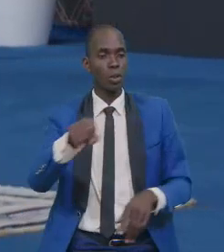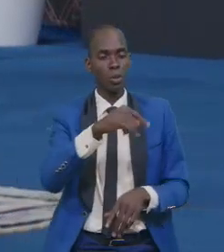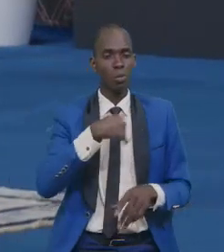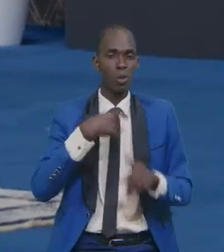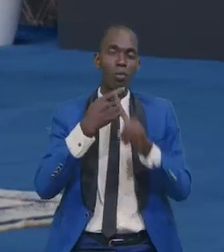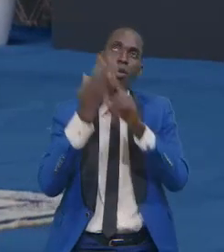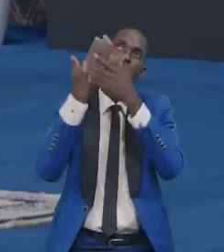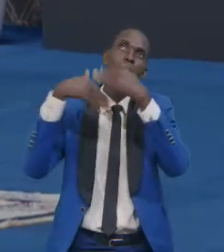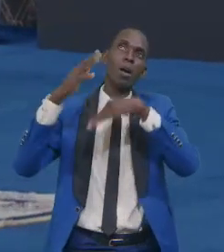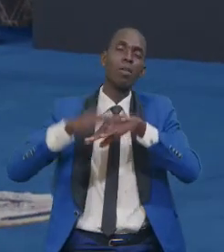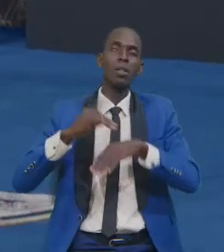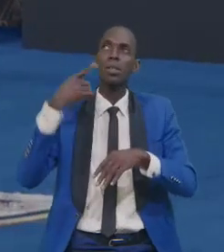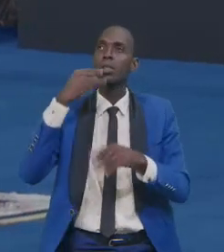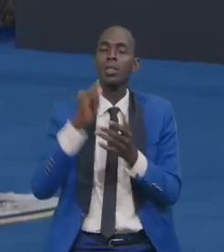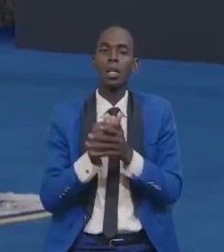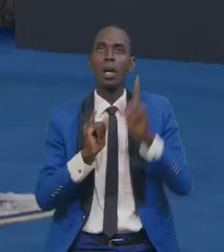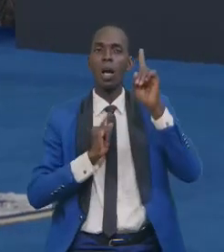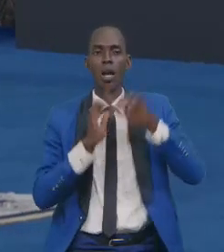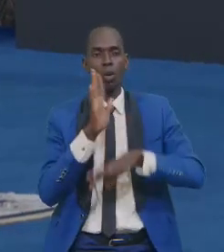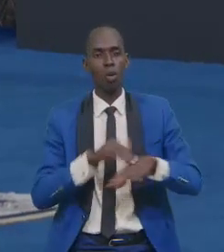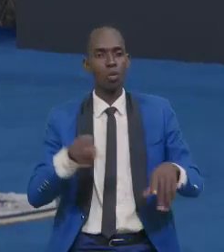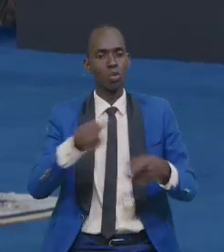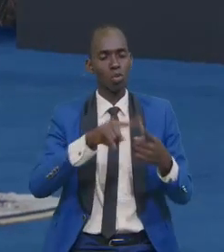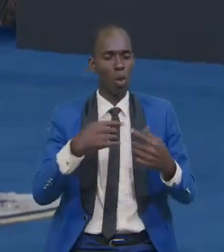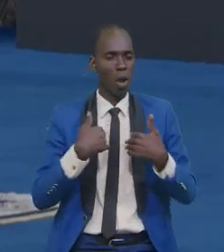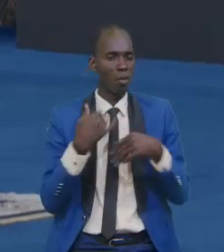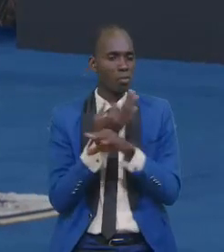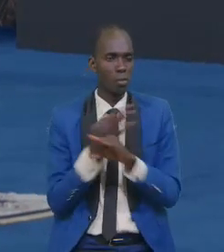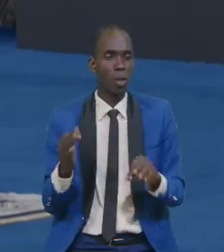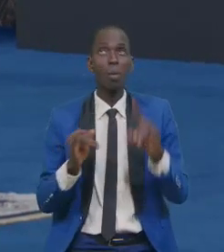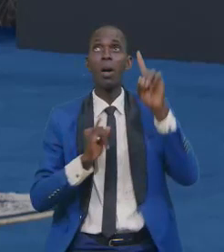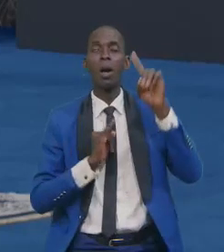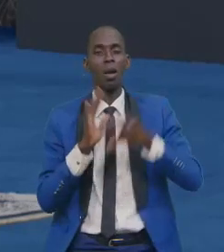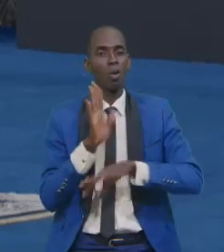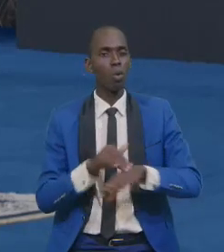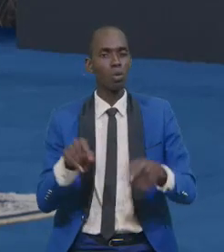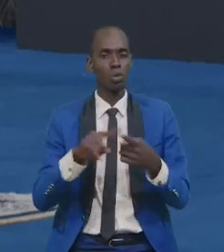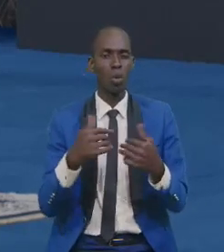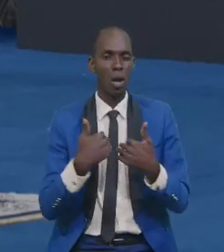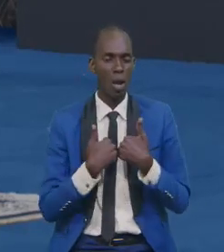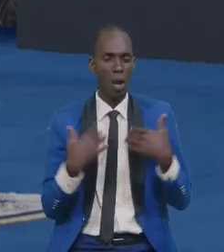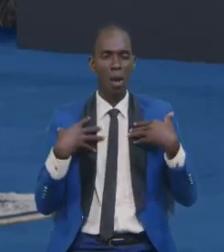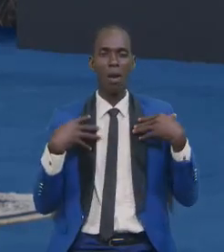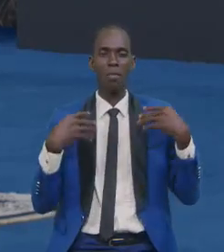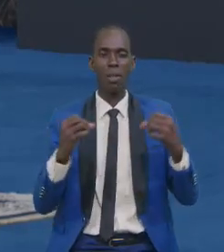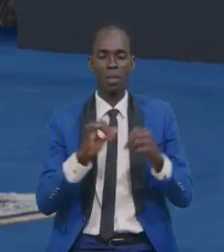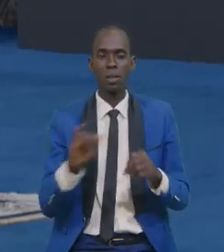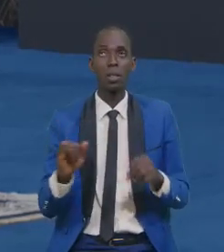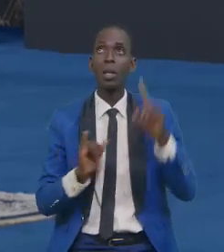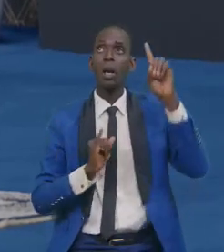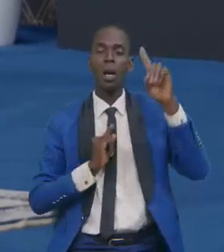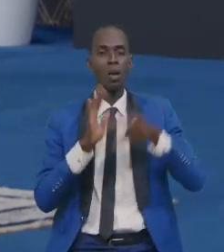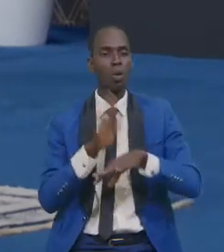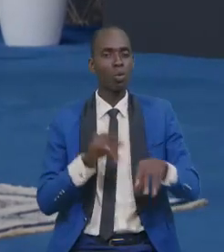call you to come and have freedom. I call you to come and have healing. I call you to come and have holiness.